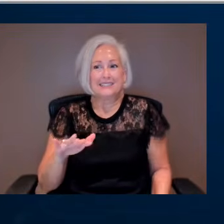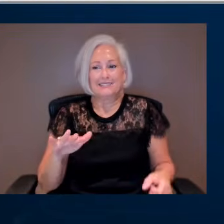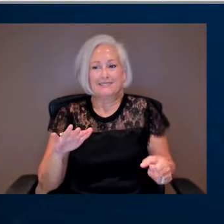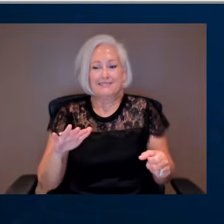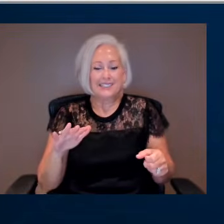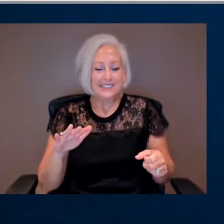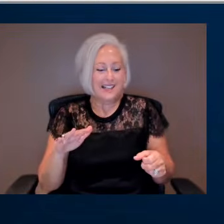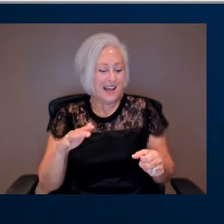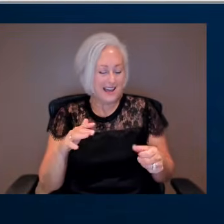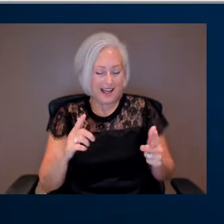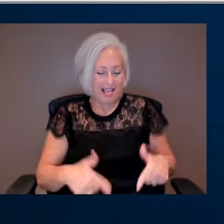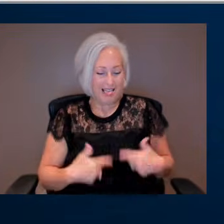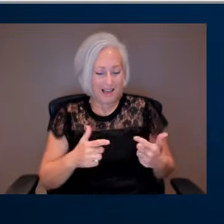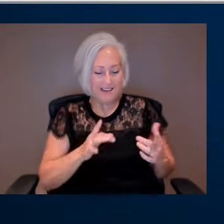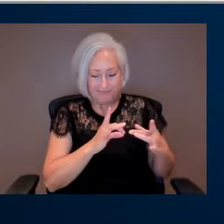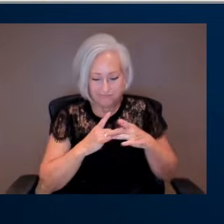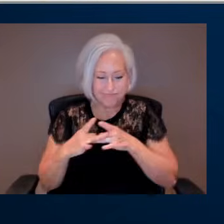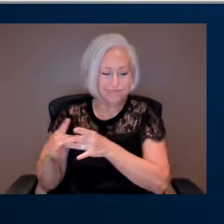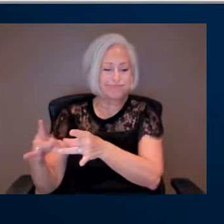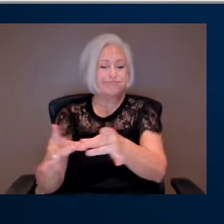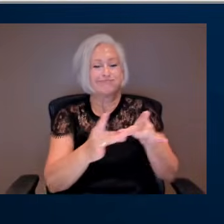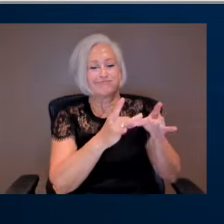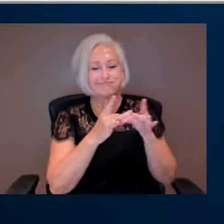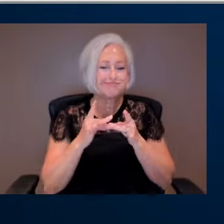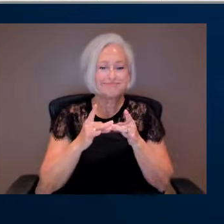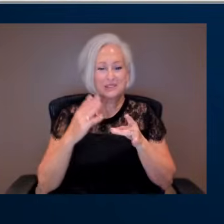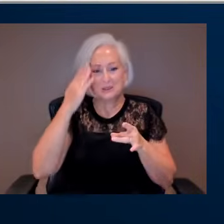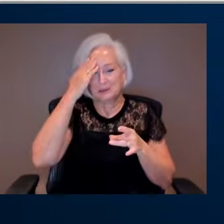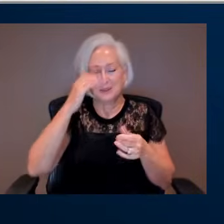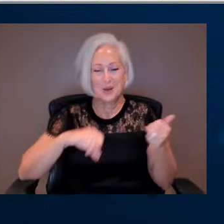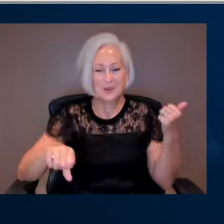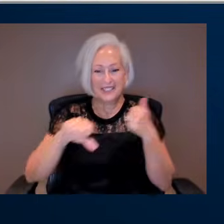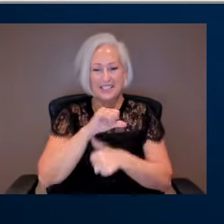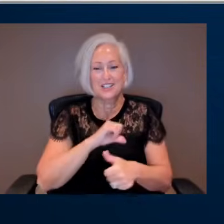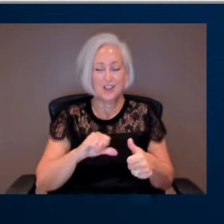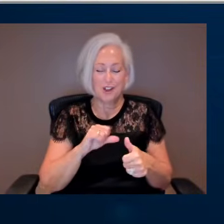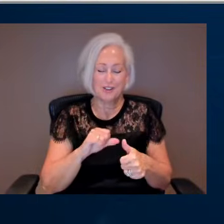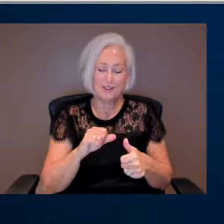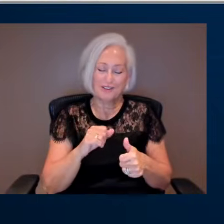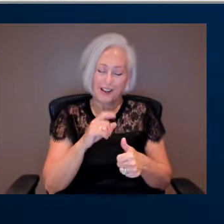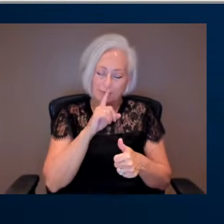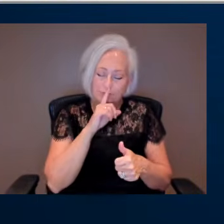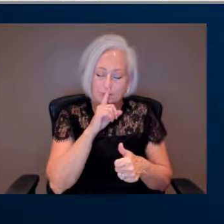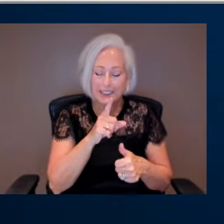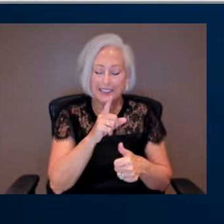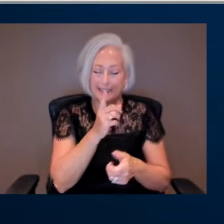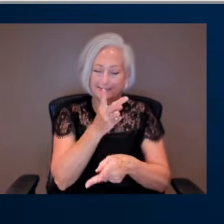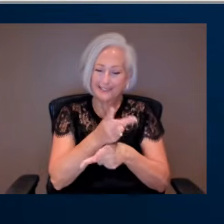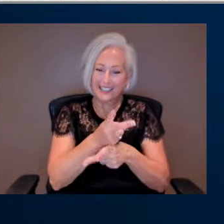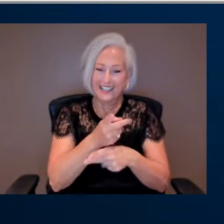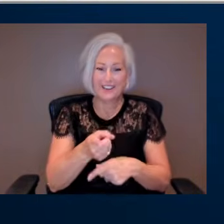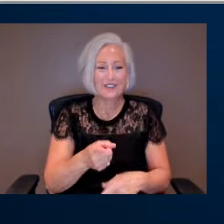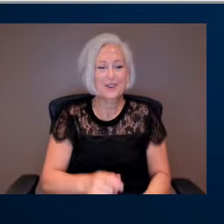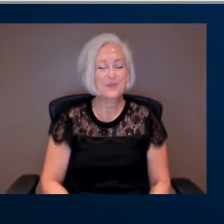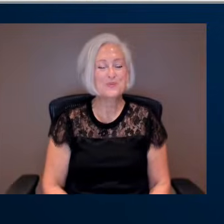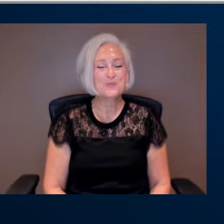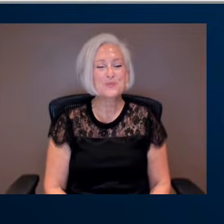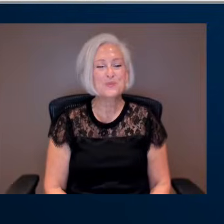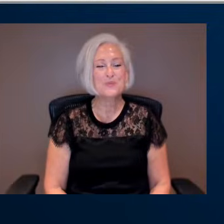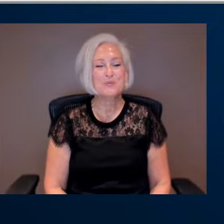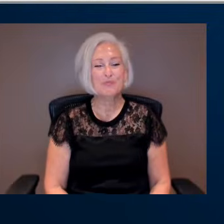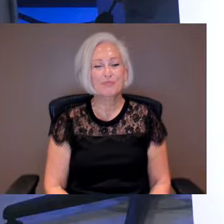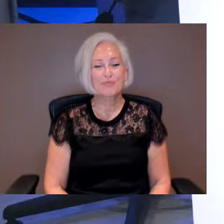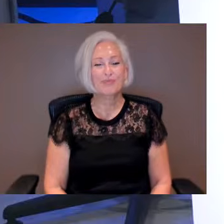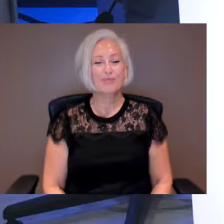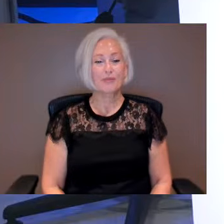of knowing each other, and again, like you said, feeling like you're in really, really good hands. And I have to say, the medicine takes you so